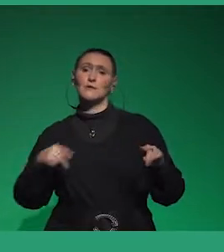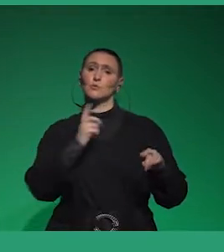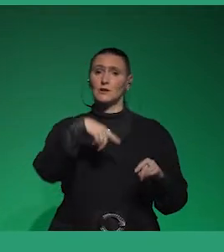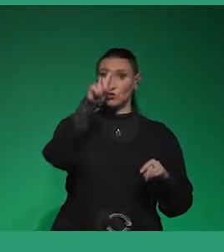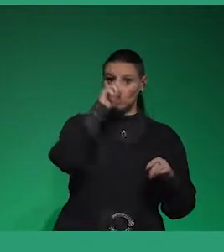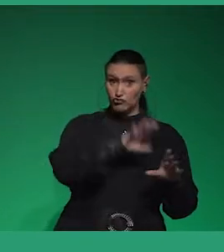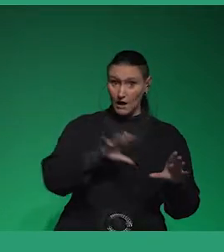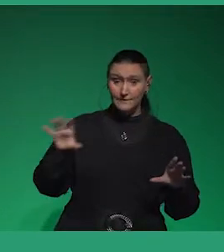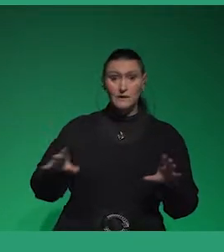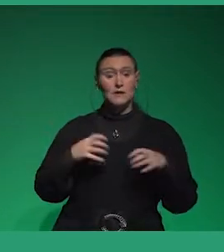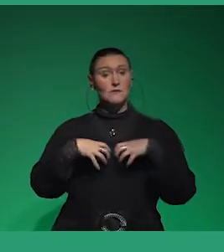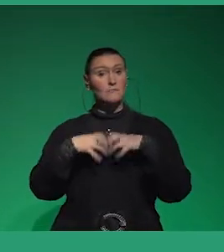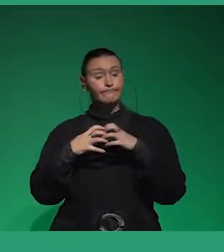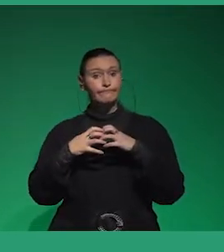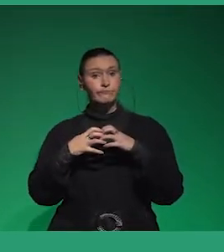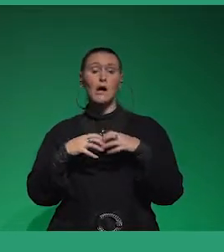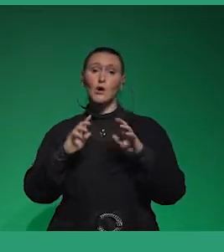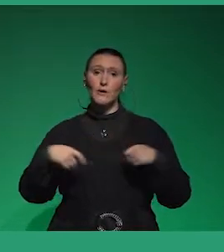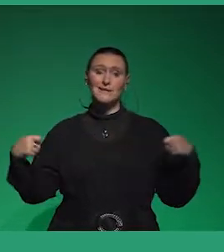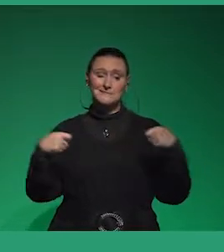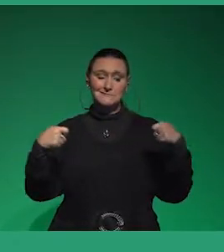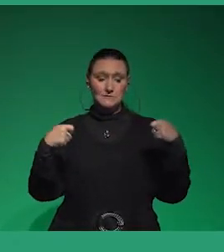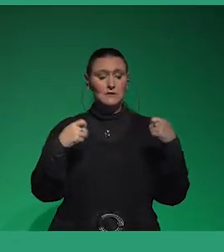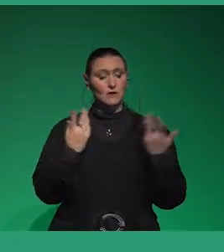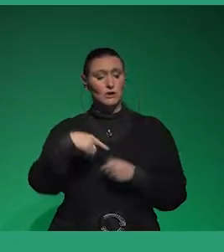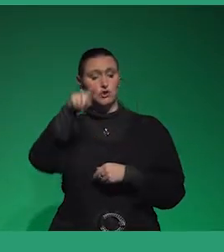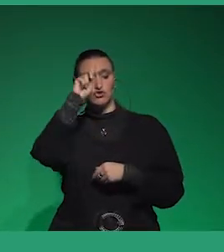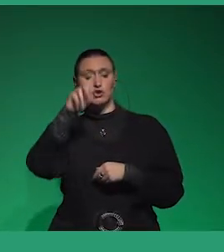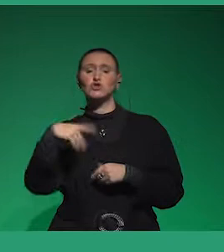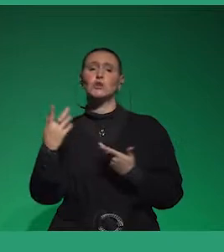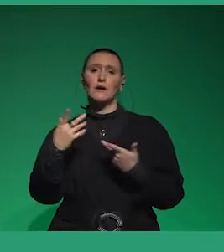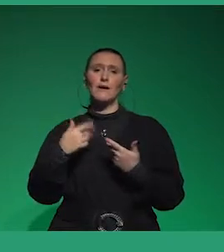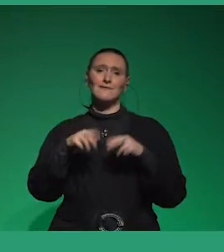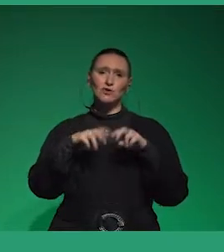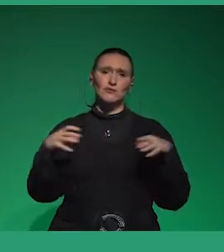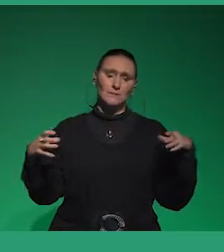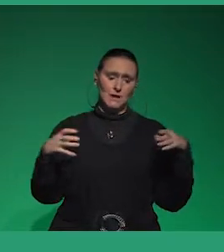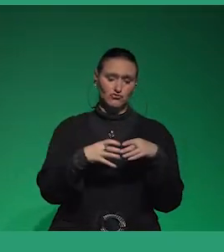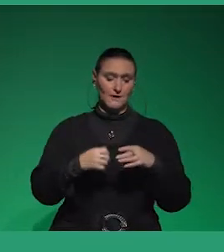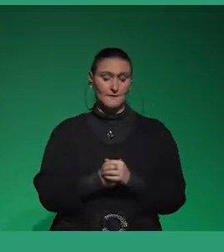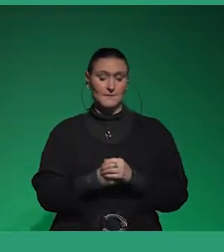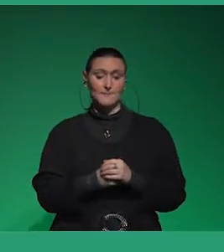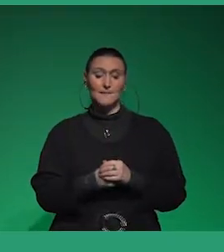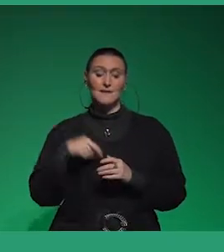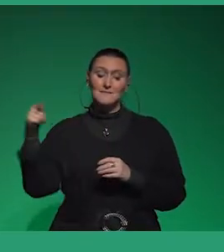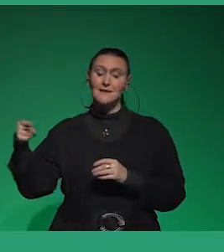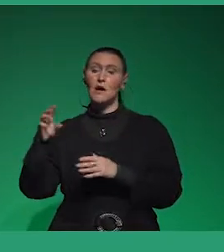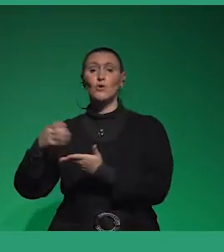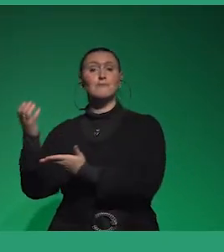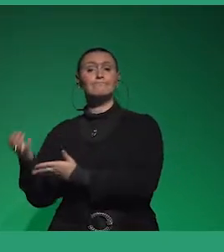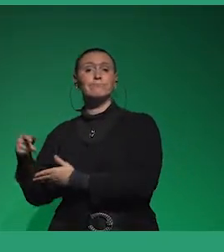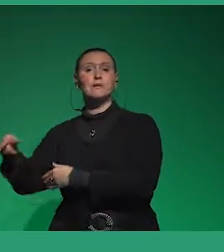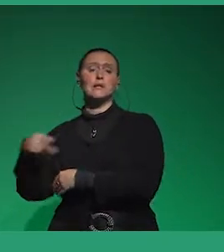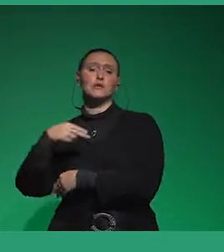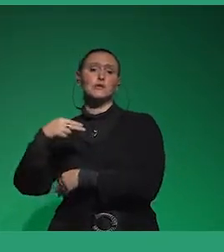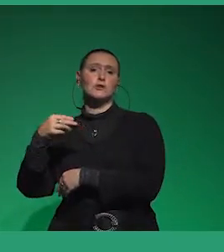is funded by the Deutsche Forschungsgemeinschaft. The location of the research is in Sumatra.